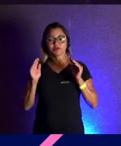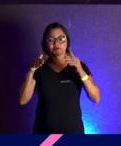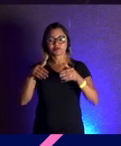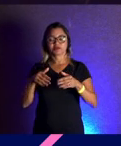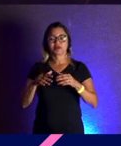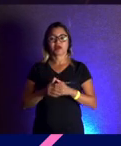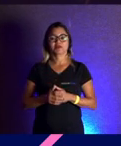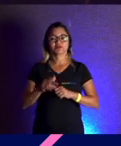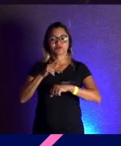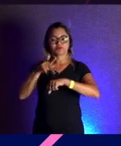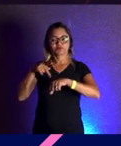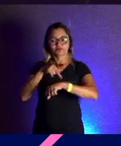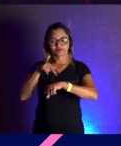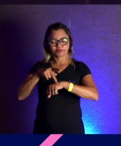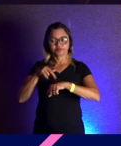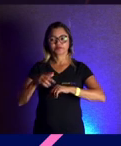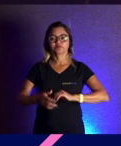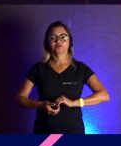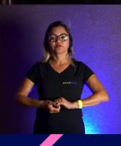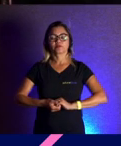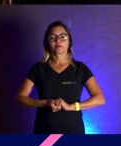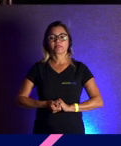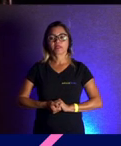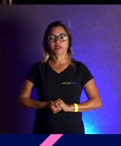Okay. Now, what is risk or impact?